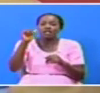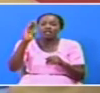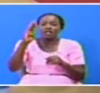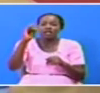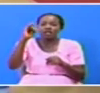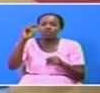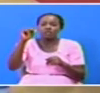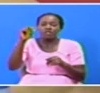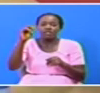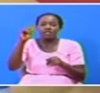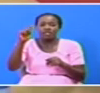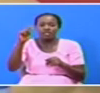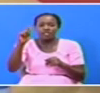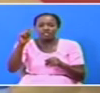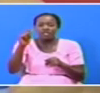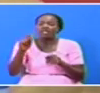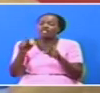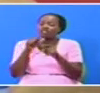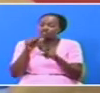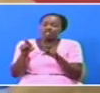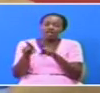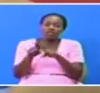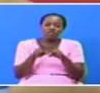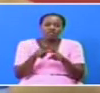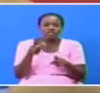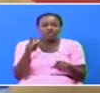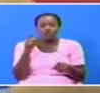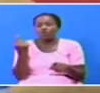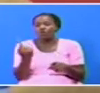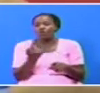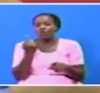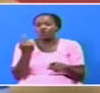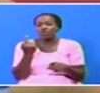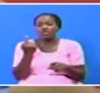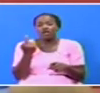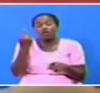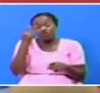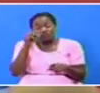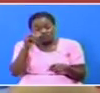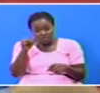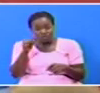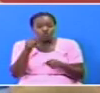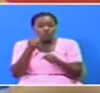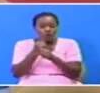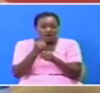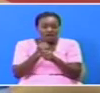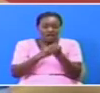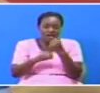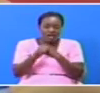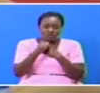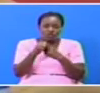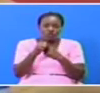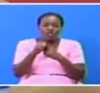do not comply with the law. It is not only supposed to take action by then. When you